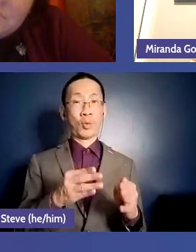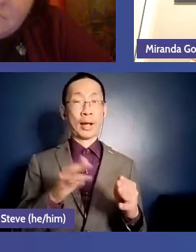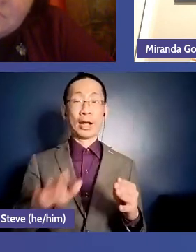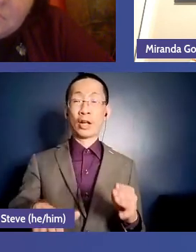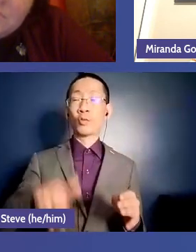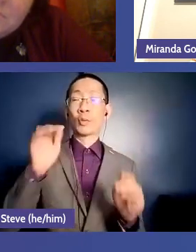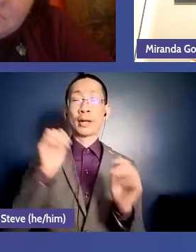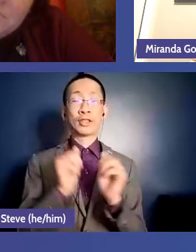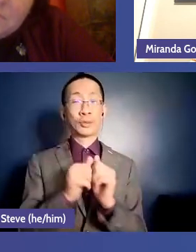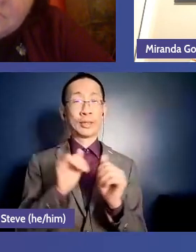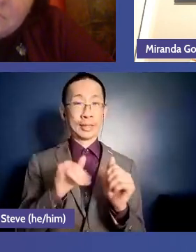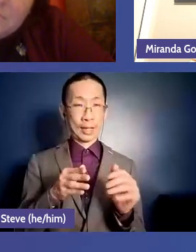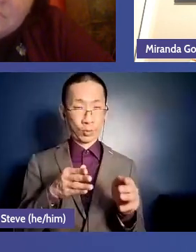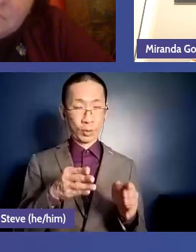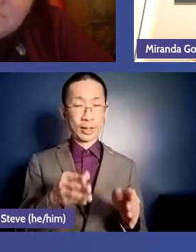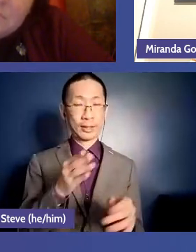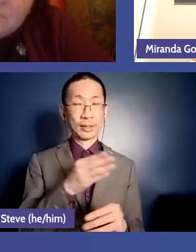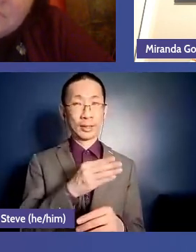and